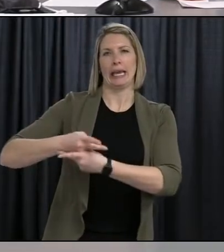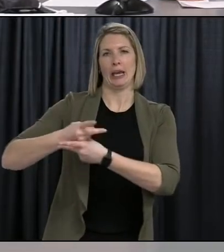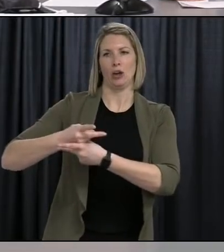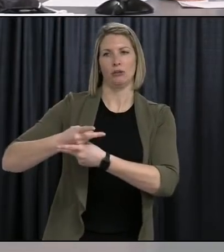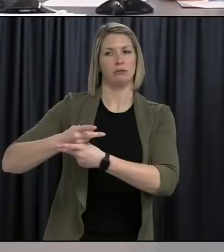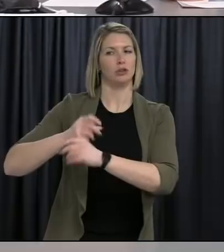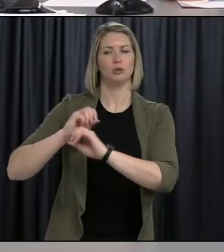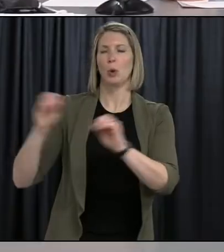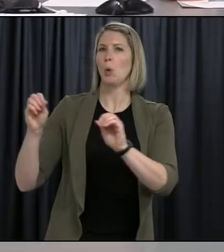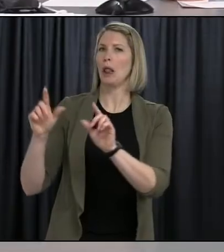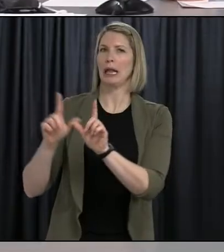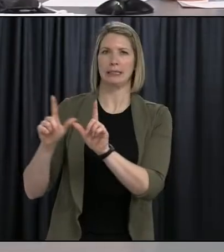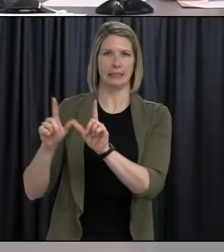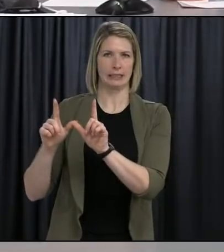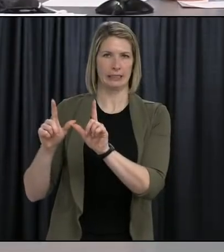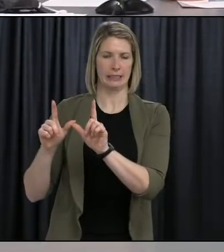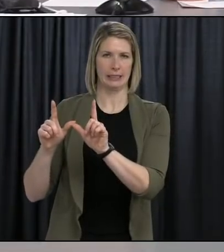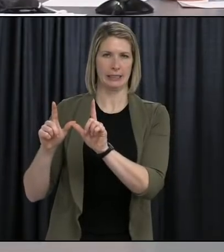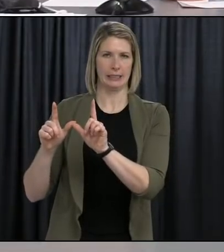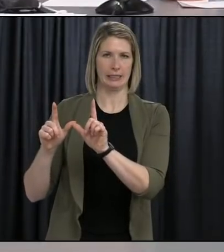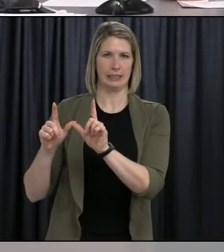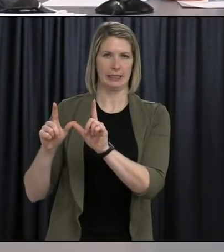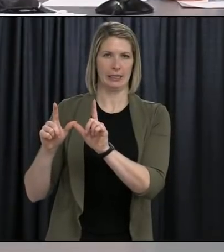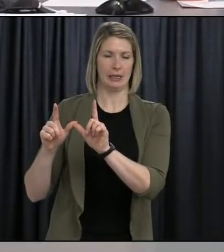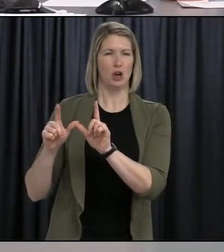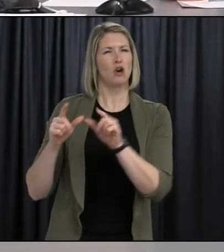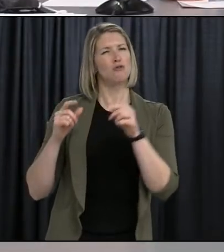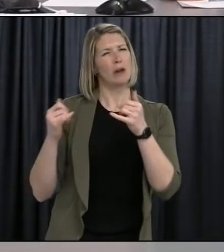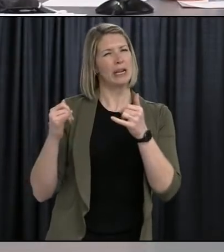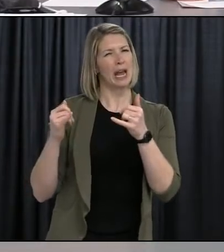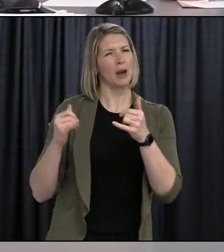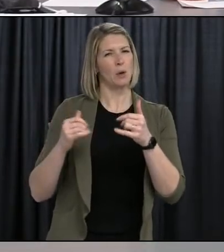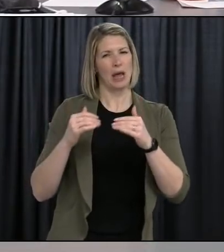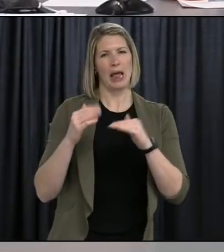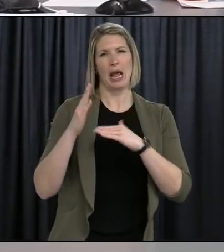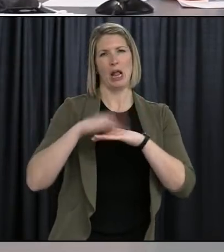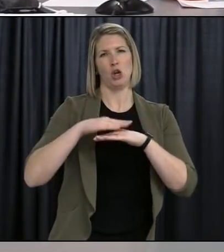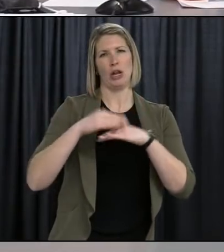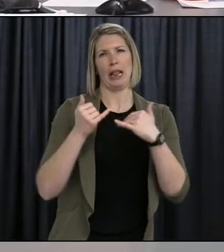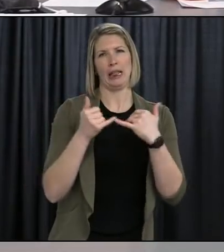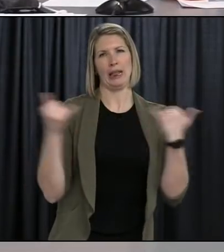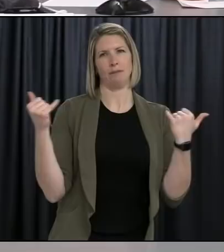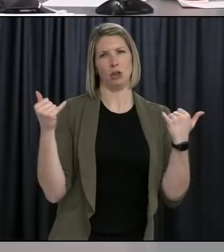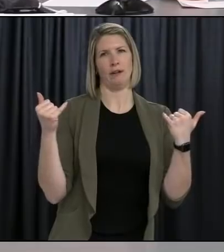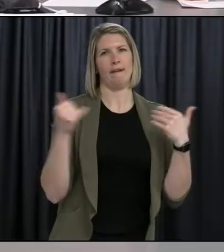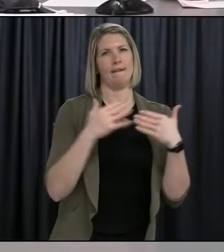if they were under alert level 2 rather than alert level 5. Why is that?